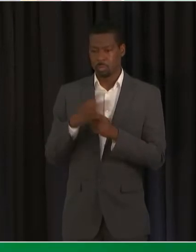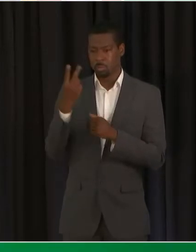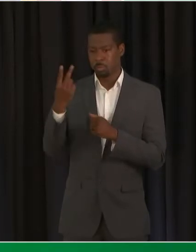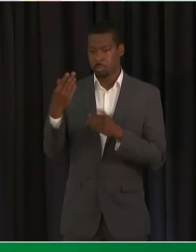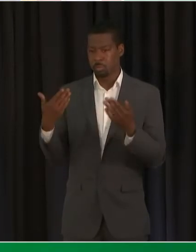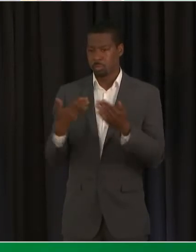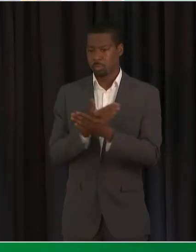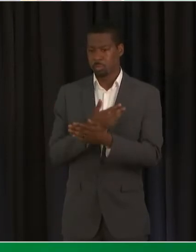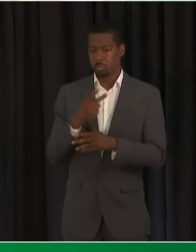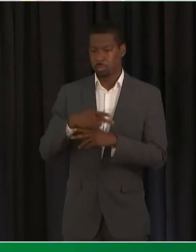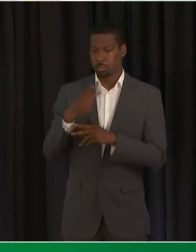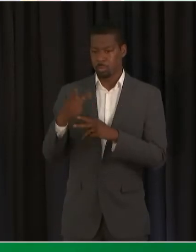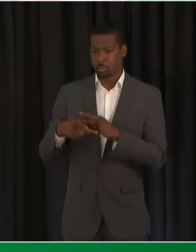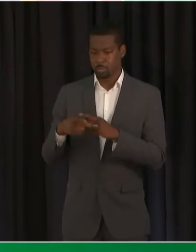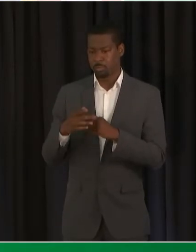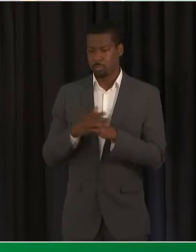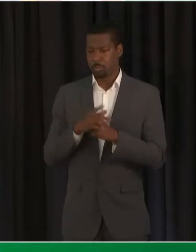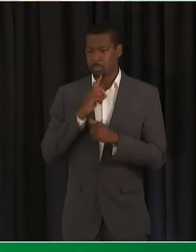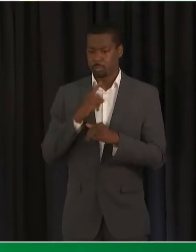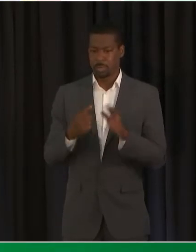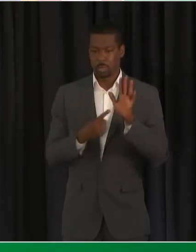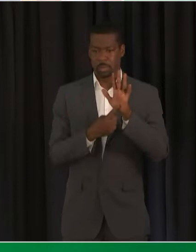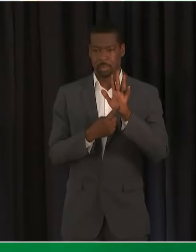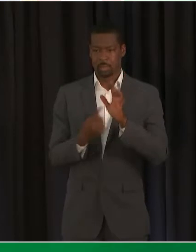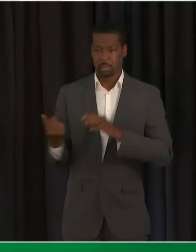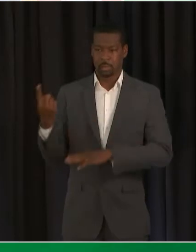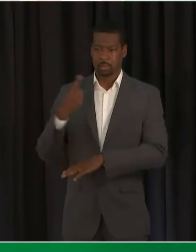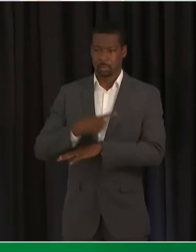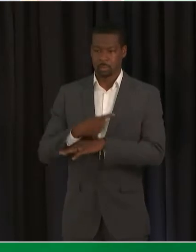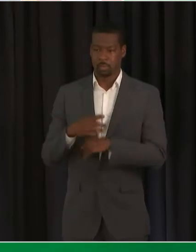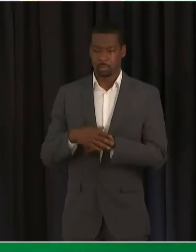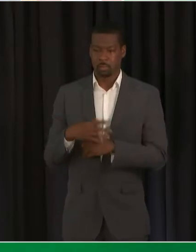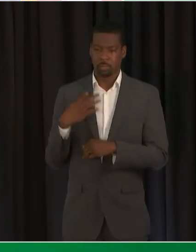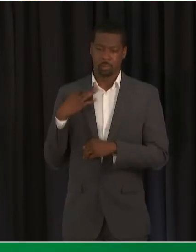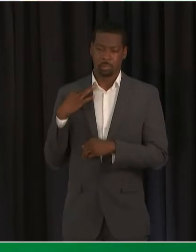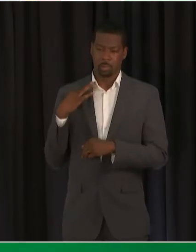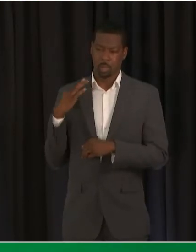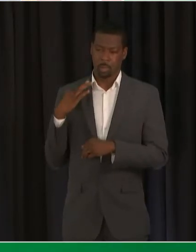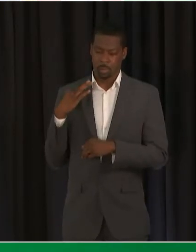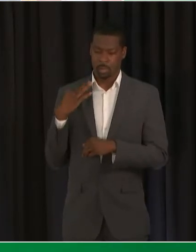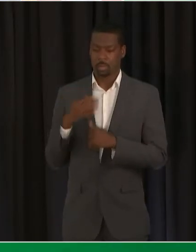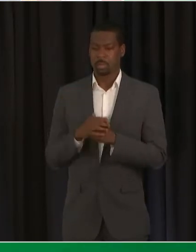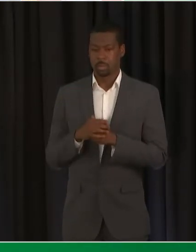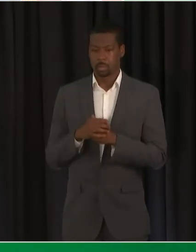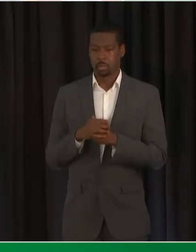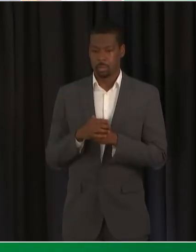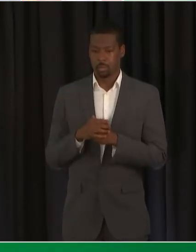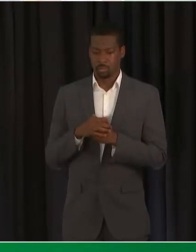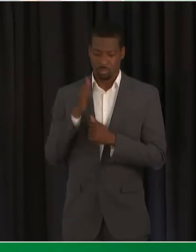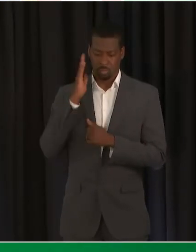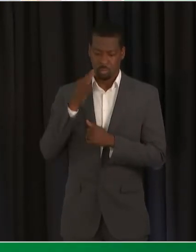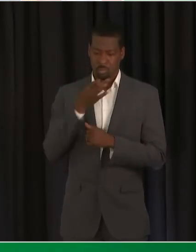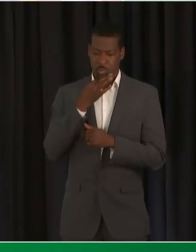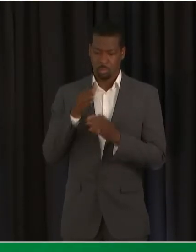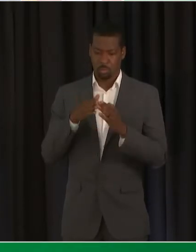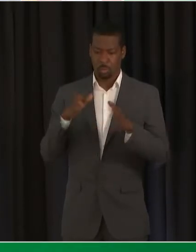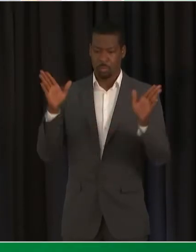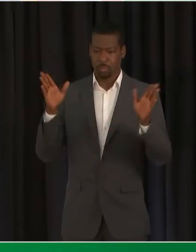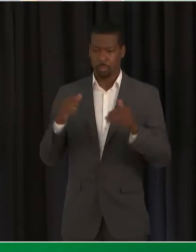then two new programs that we're really highlighting today whose applications are just about to